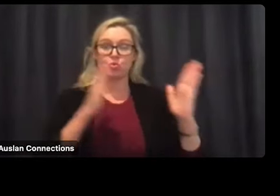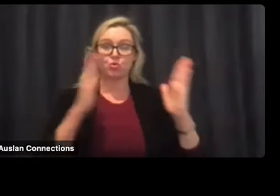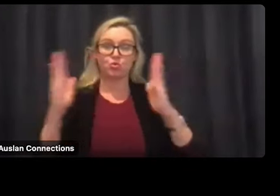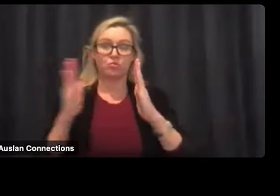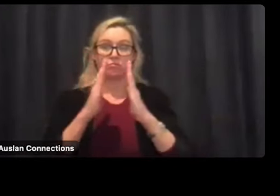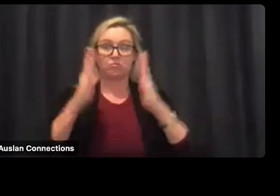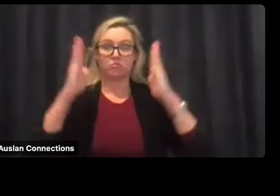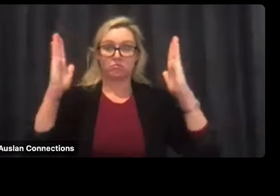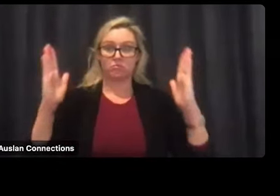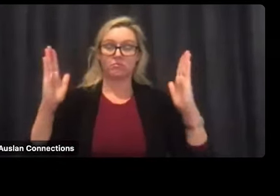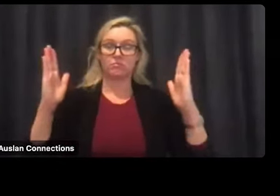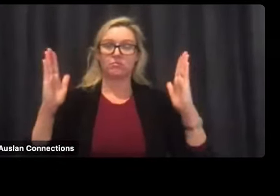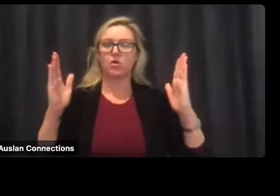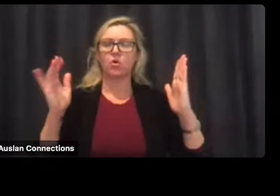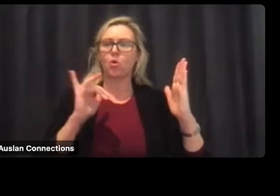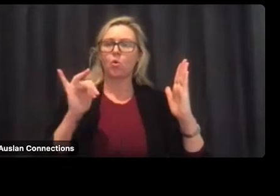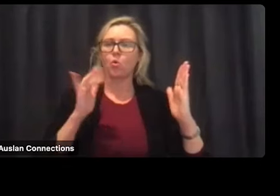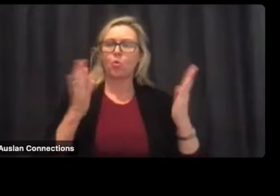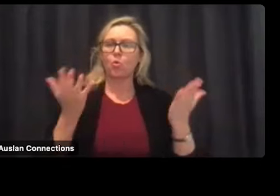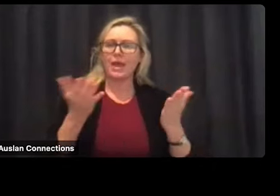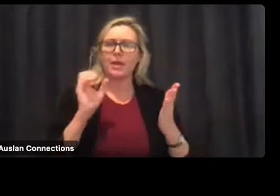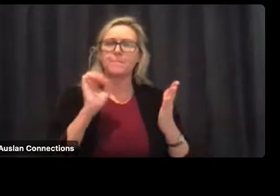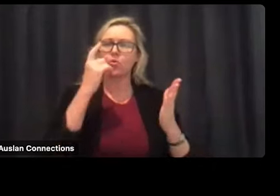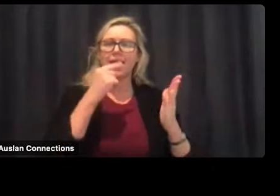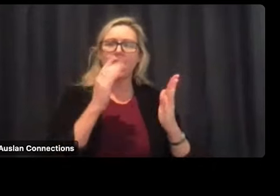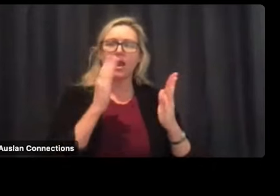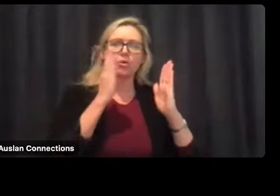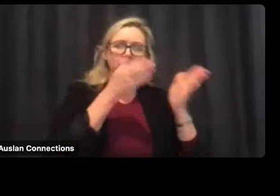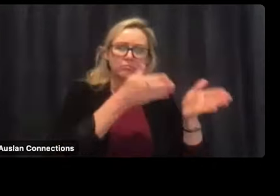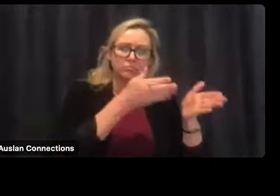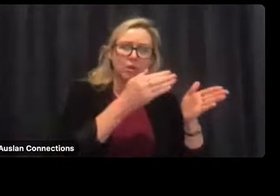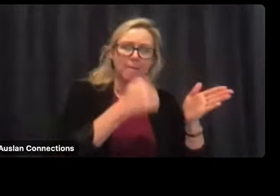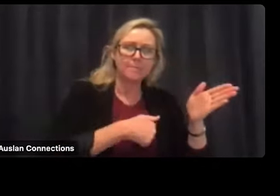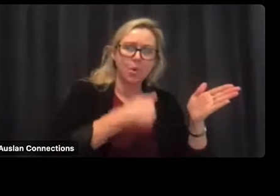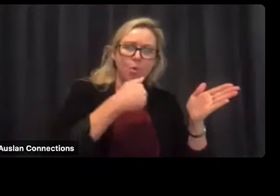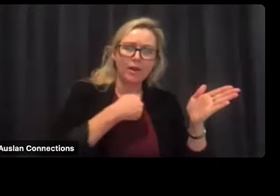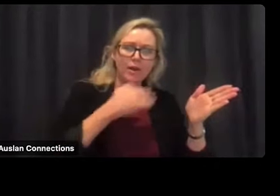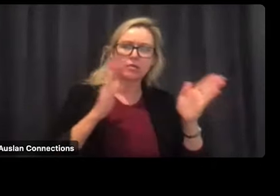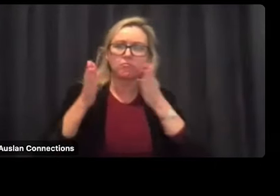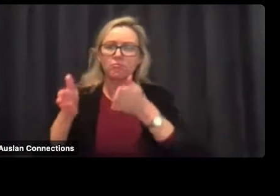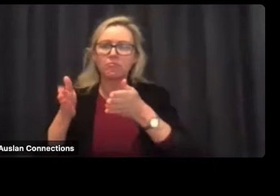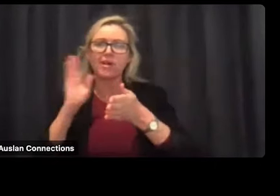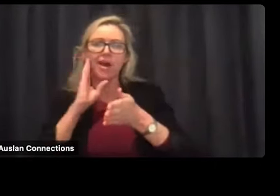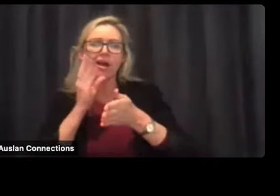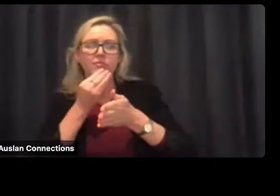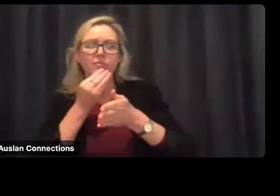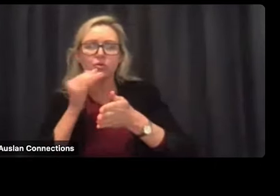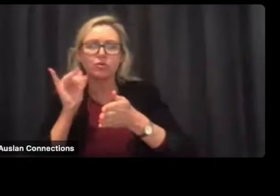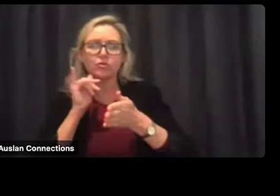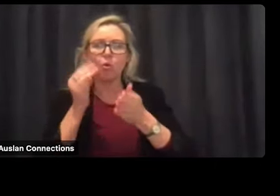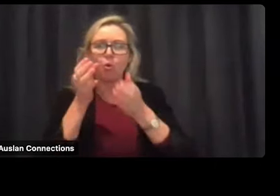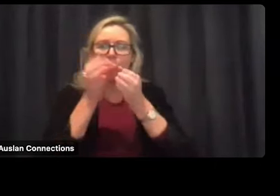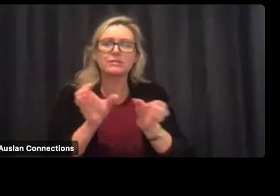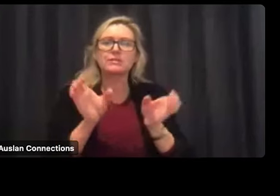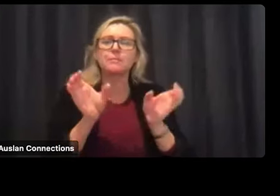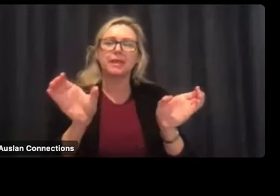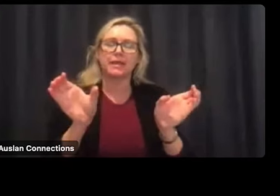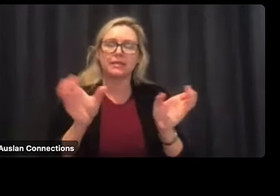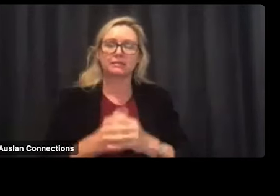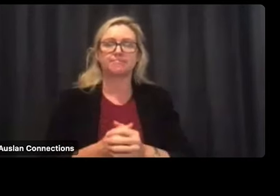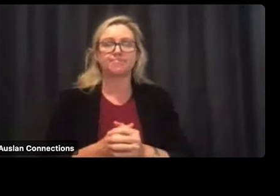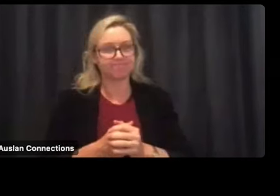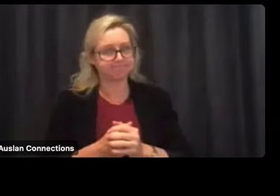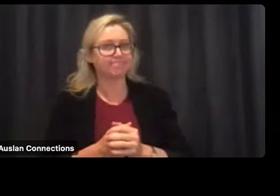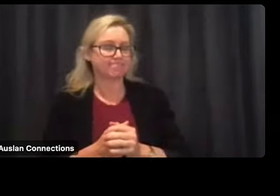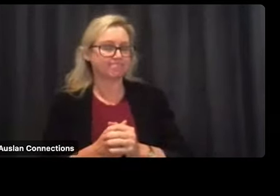reflected? All morning, all afternoon, or a split between each? Yes, and again, we put in an example of the normal